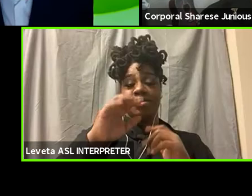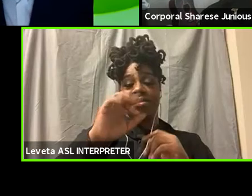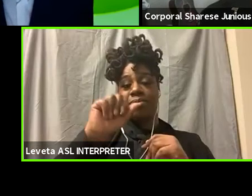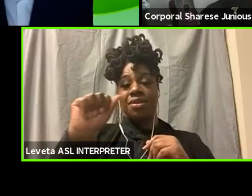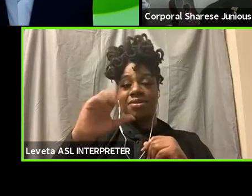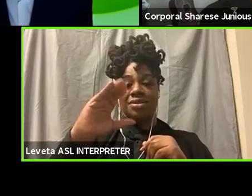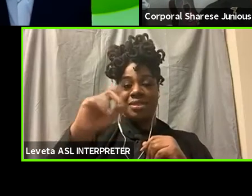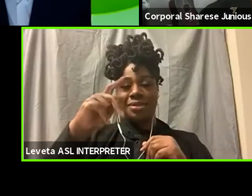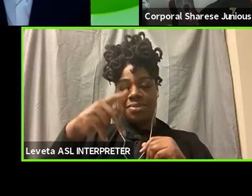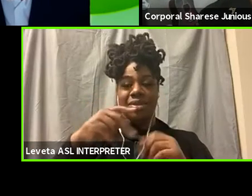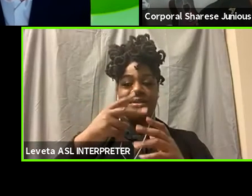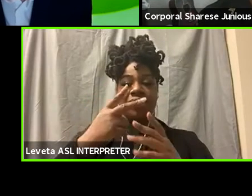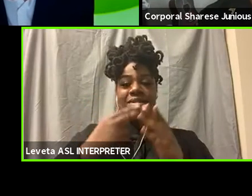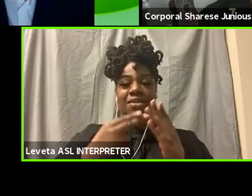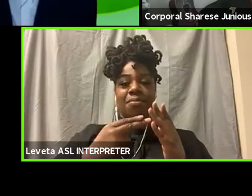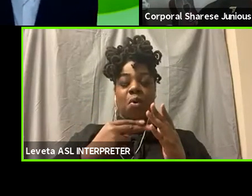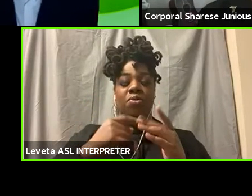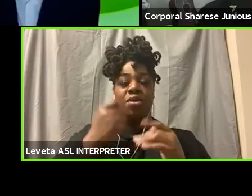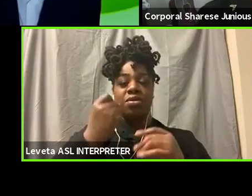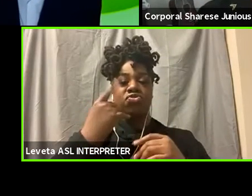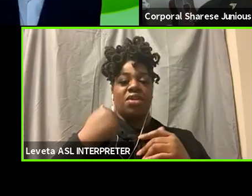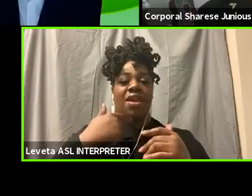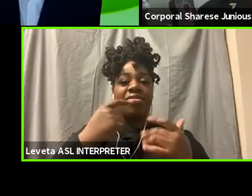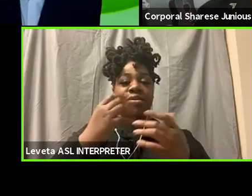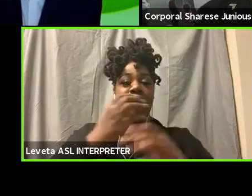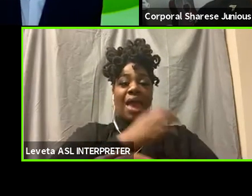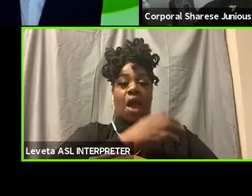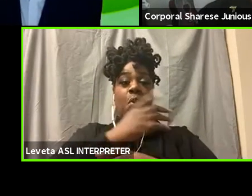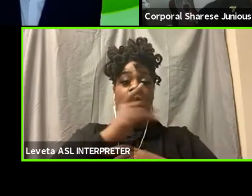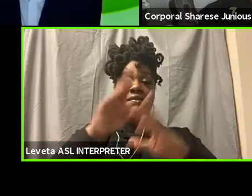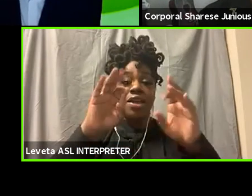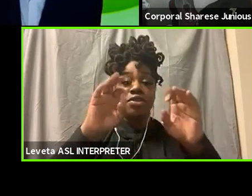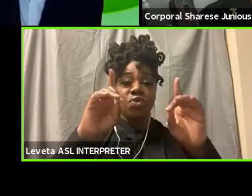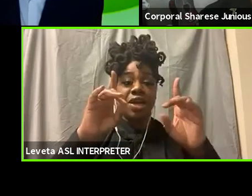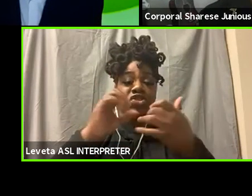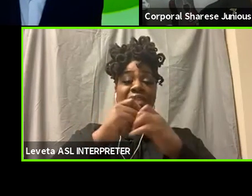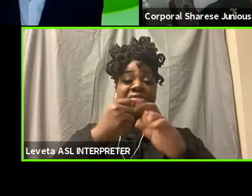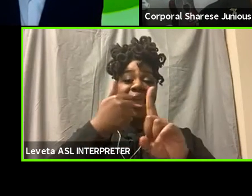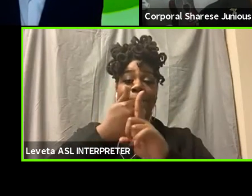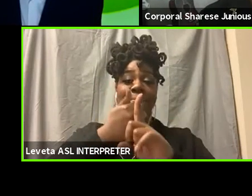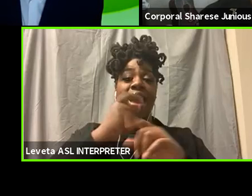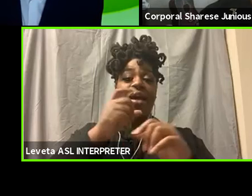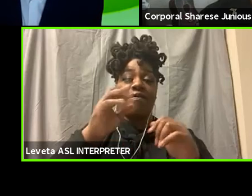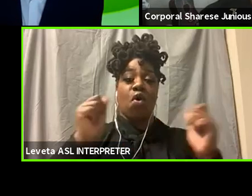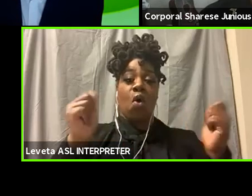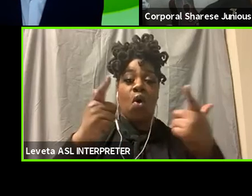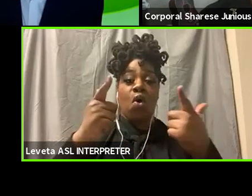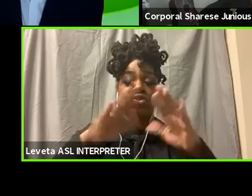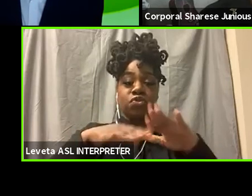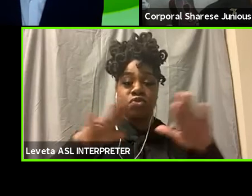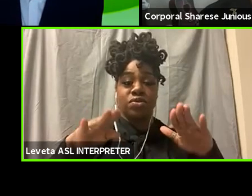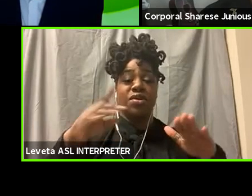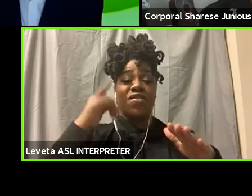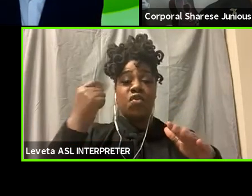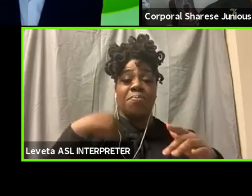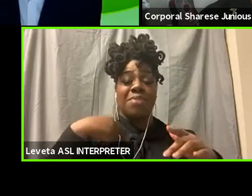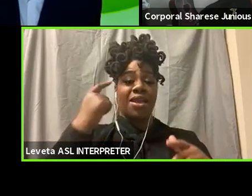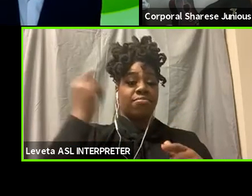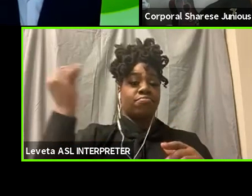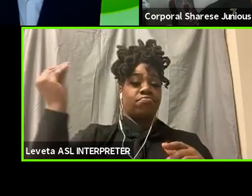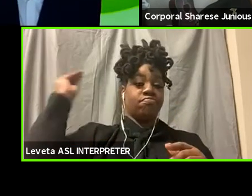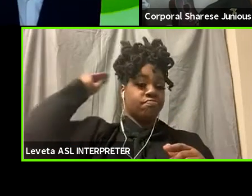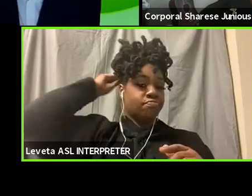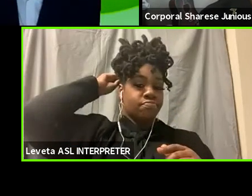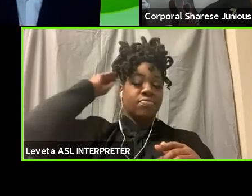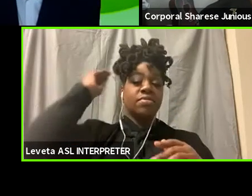power of education and impacting the lives of all children. So for me, social justice is a reminder of that, and it's sort of like